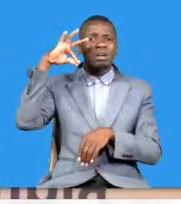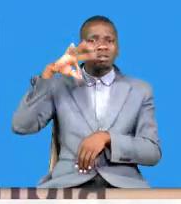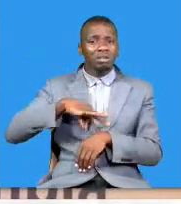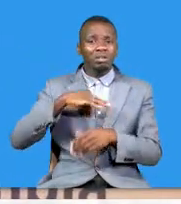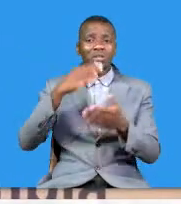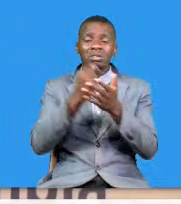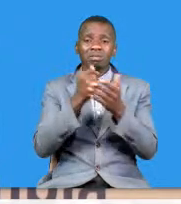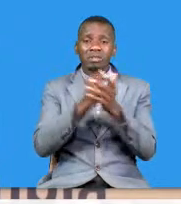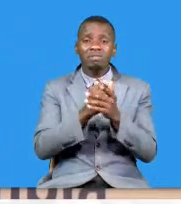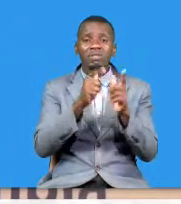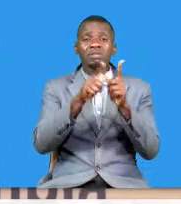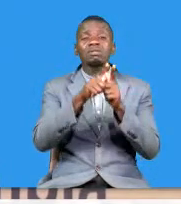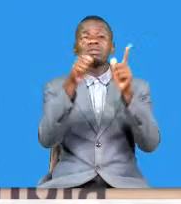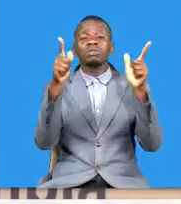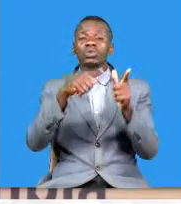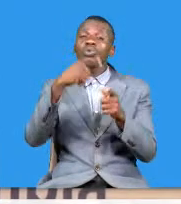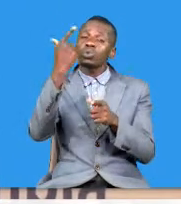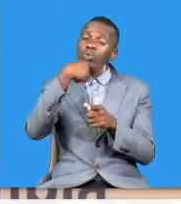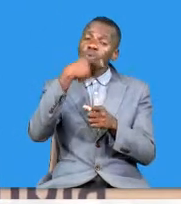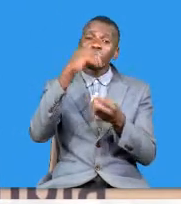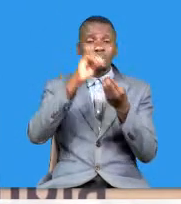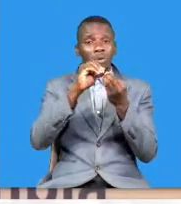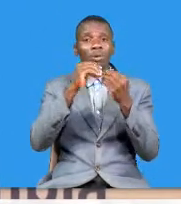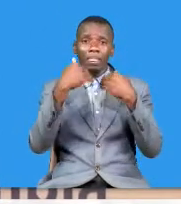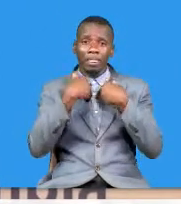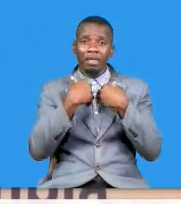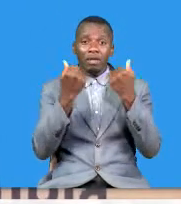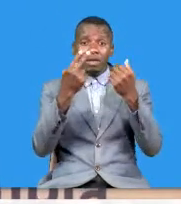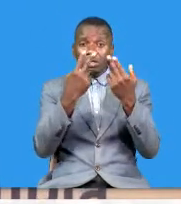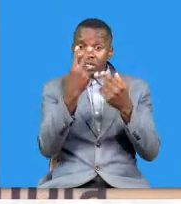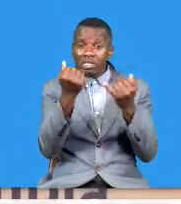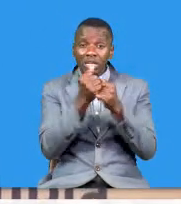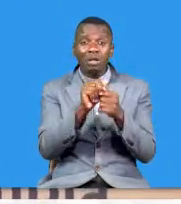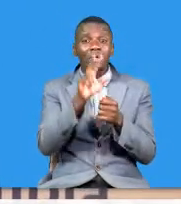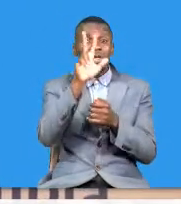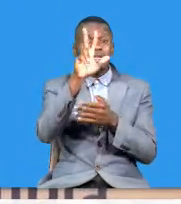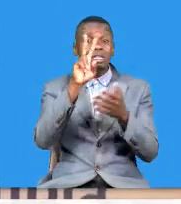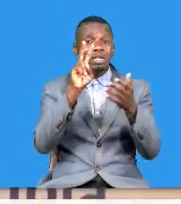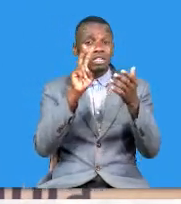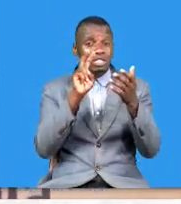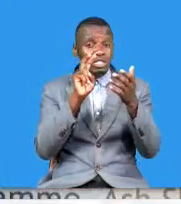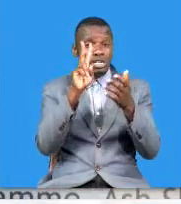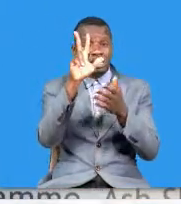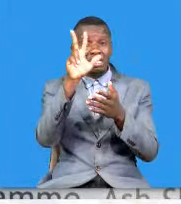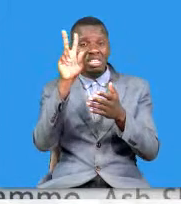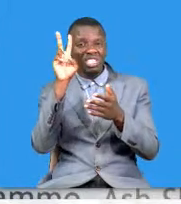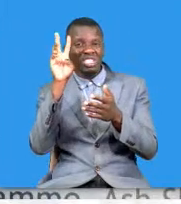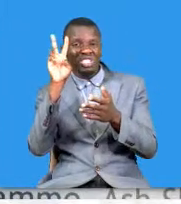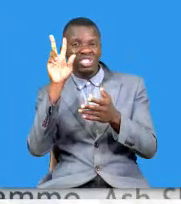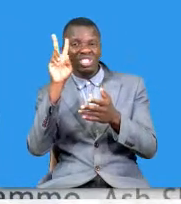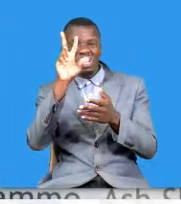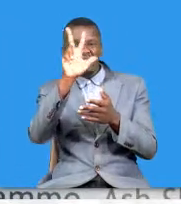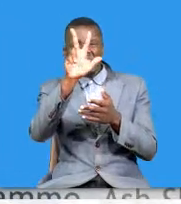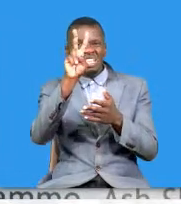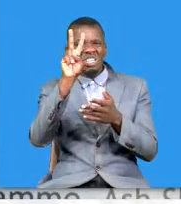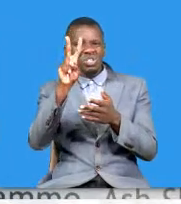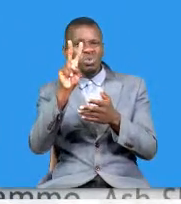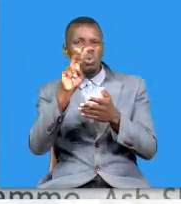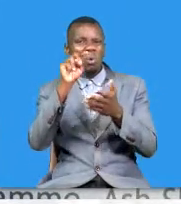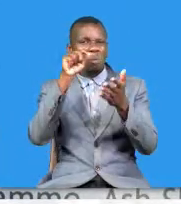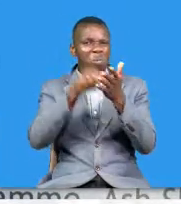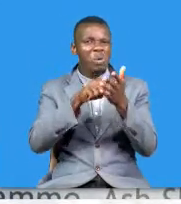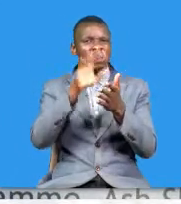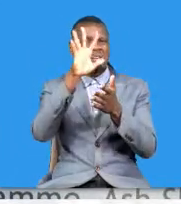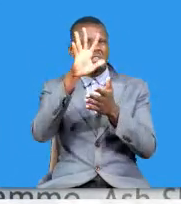Sweden's contribution, equivalent to $32.5 million over a 5-year period, will fund